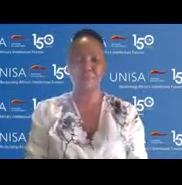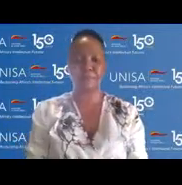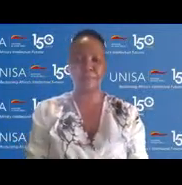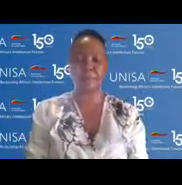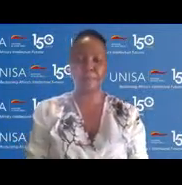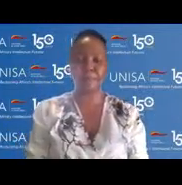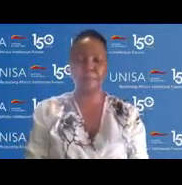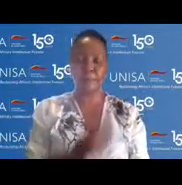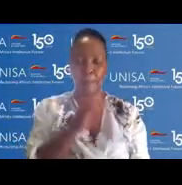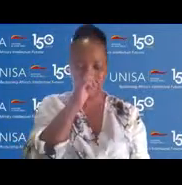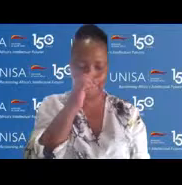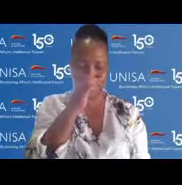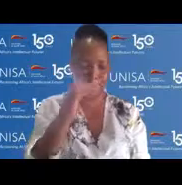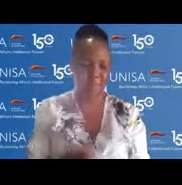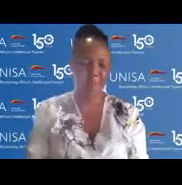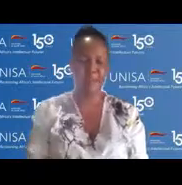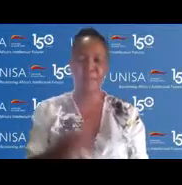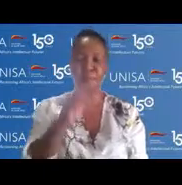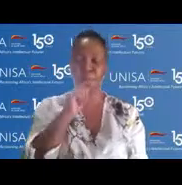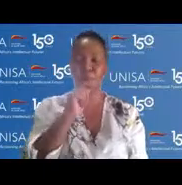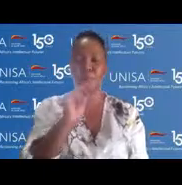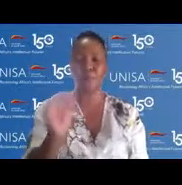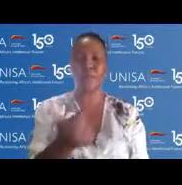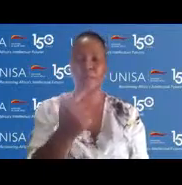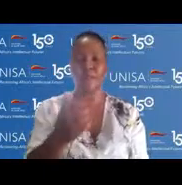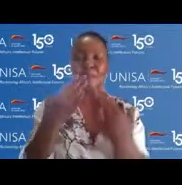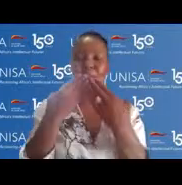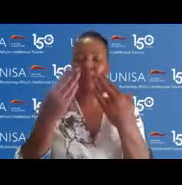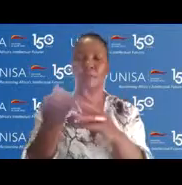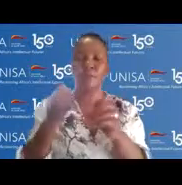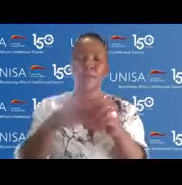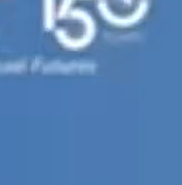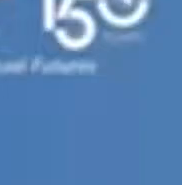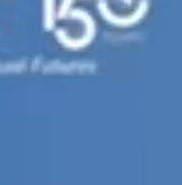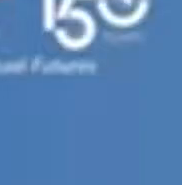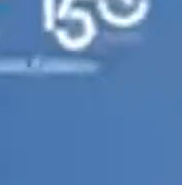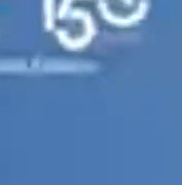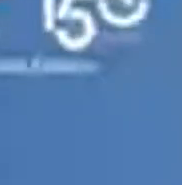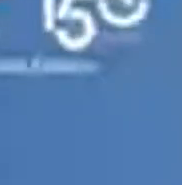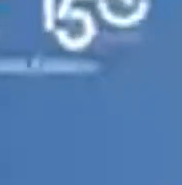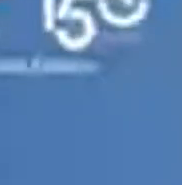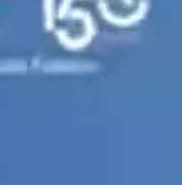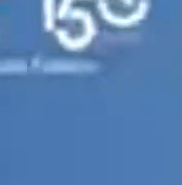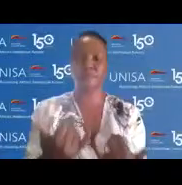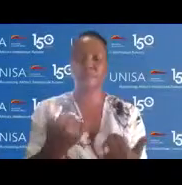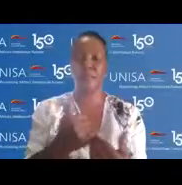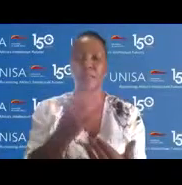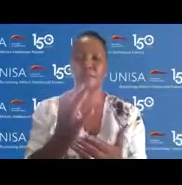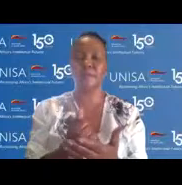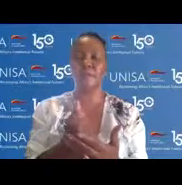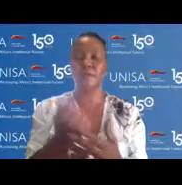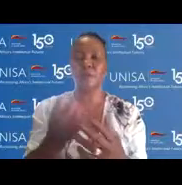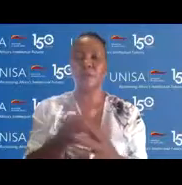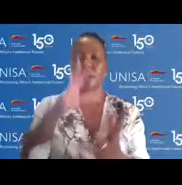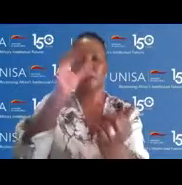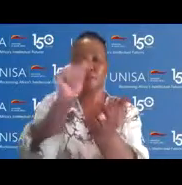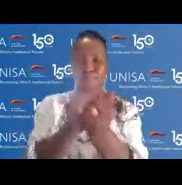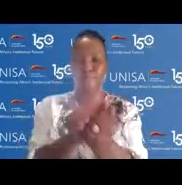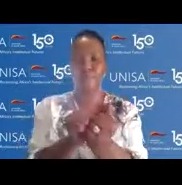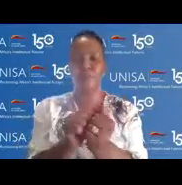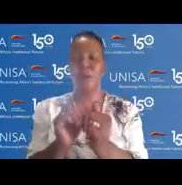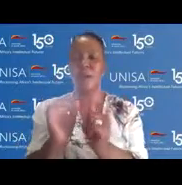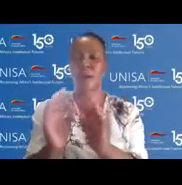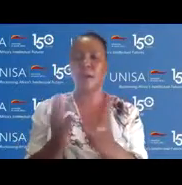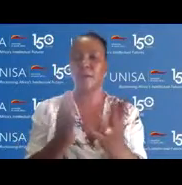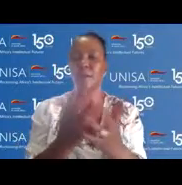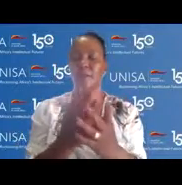Yeah, good morning, everyone. Thank you for joining us again. I'm just going to take you over briefly how, especially if you